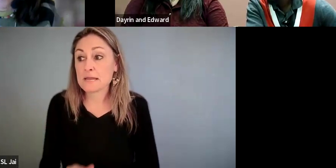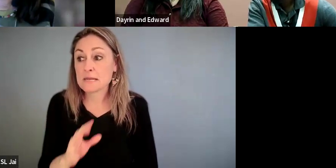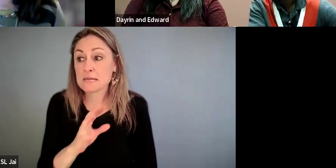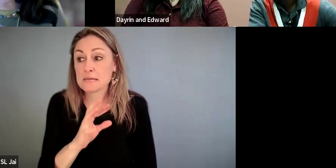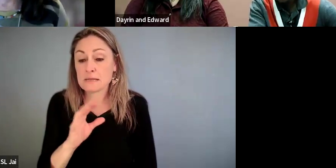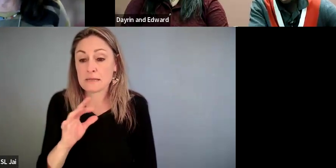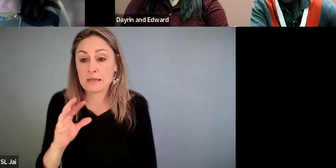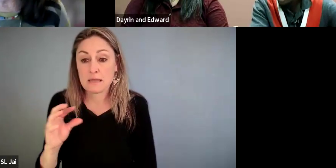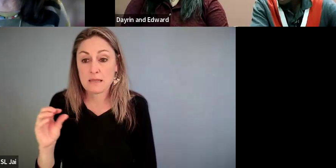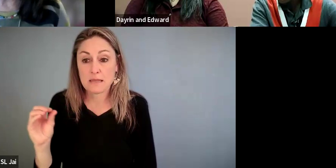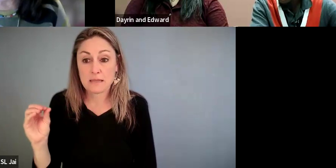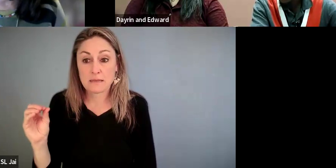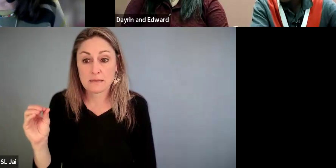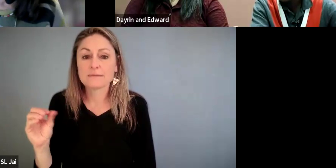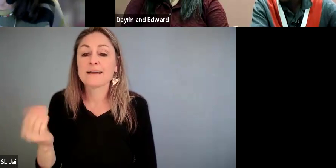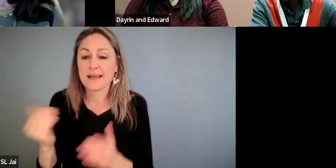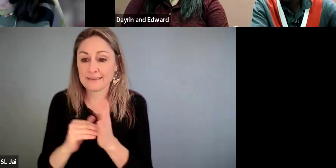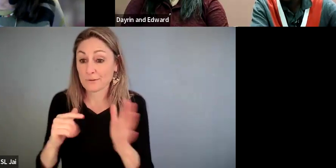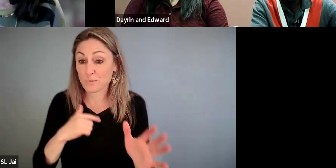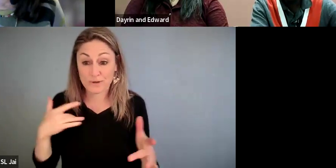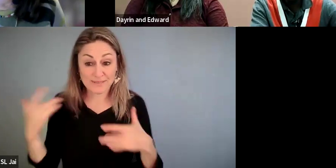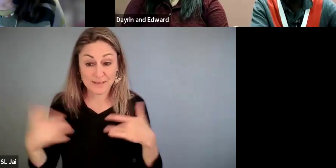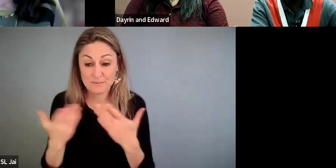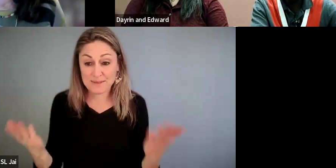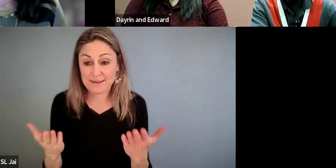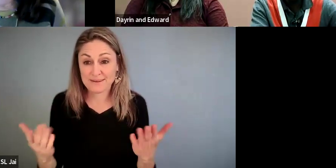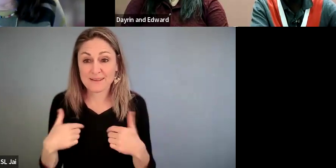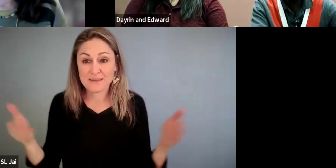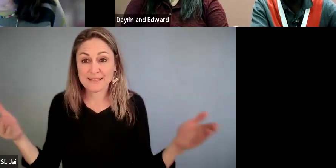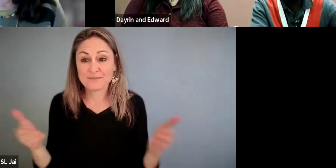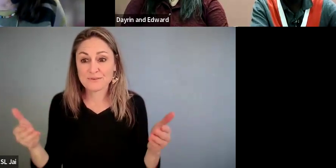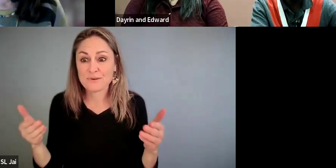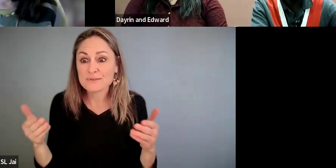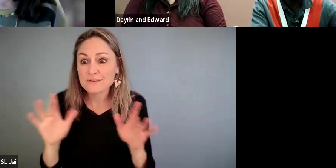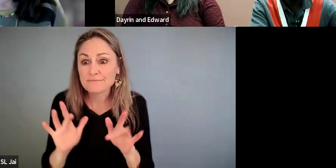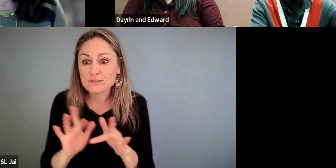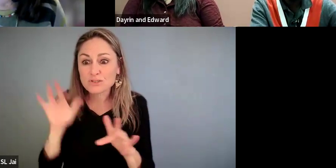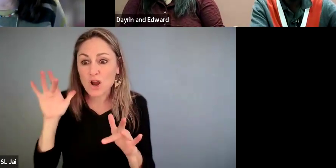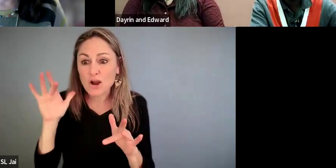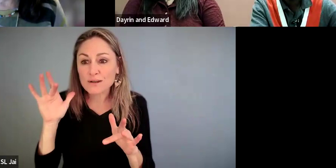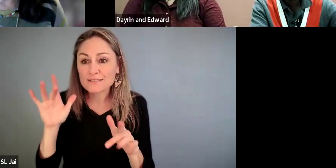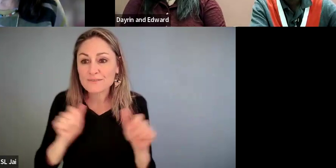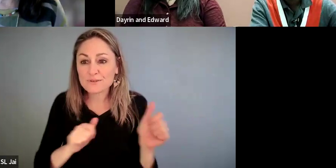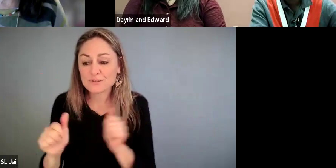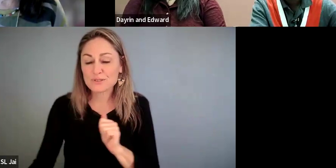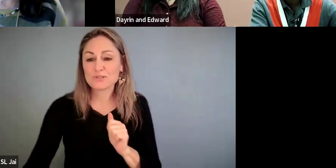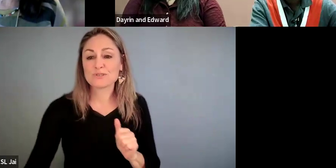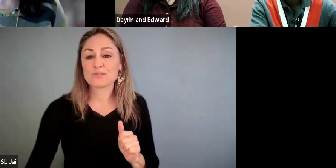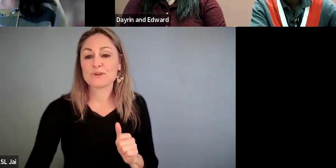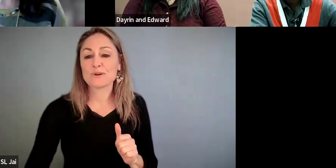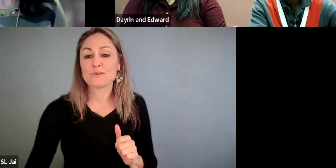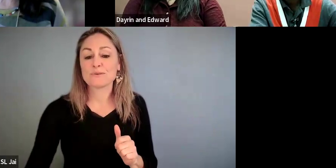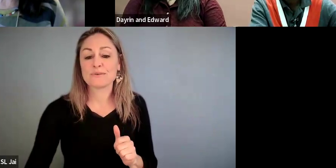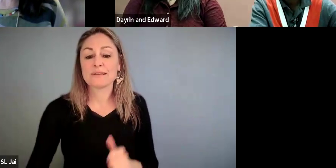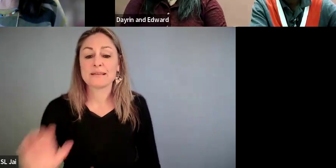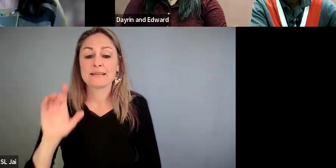I think, again, we're excited to be here, and I am going to introduce the stars of the show, Dayreen, Edward, and